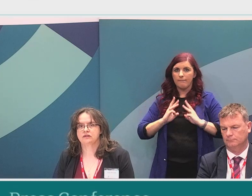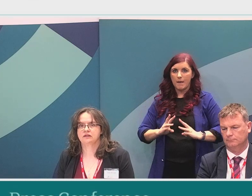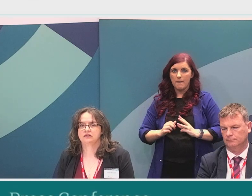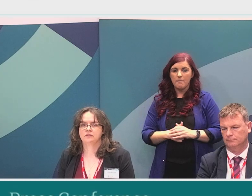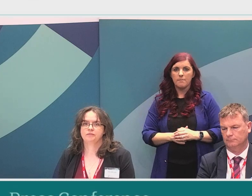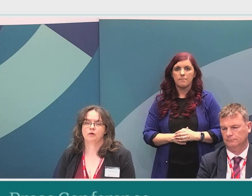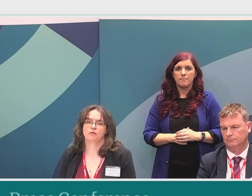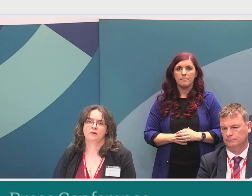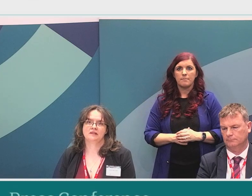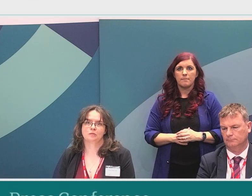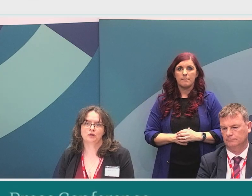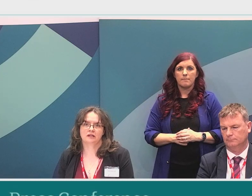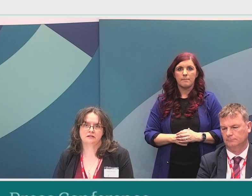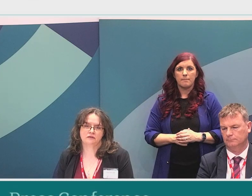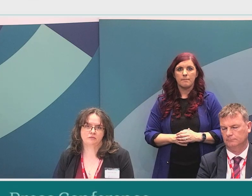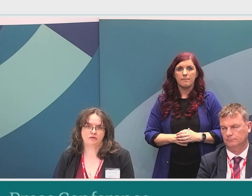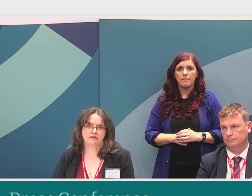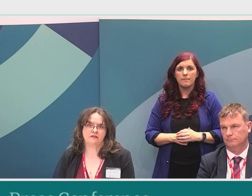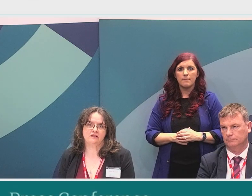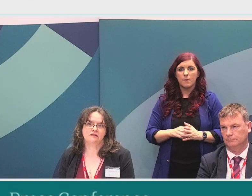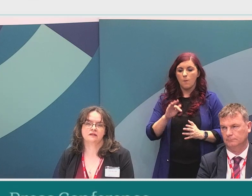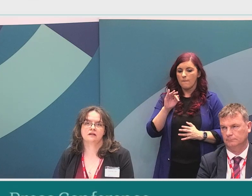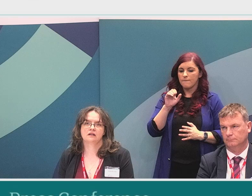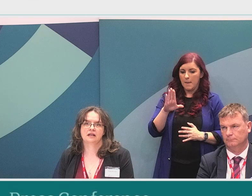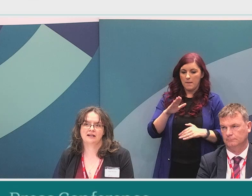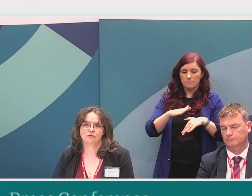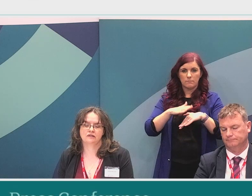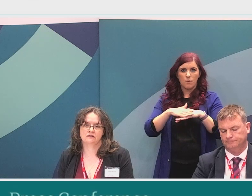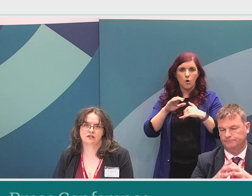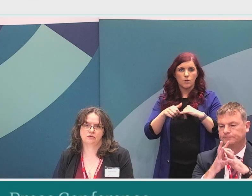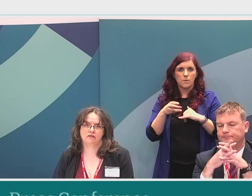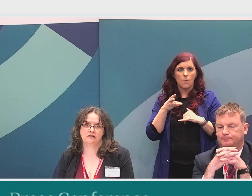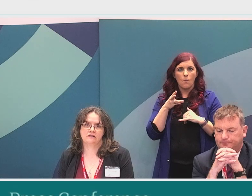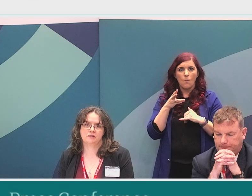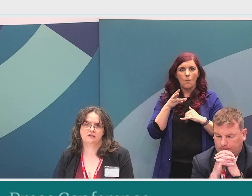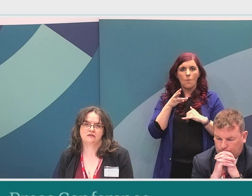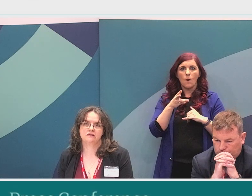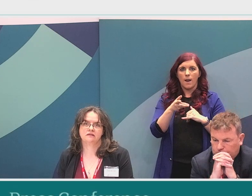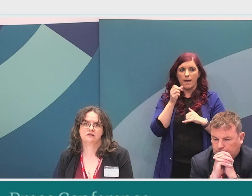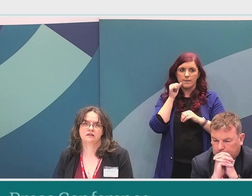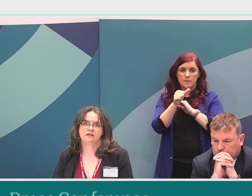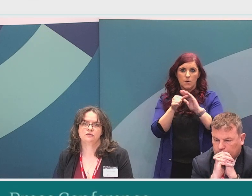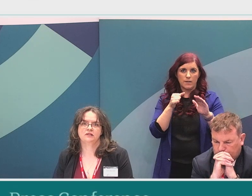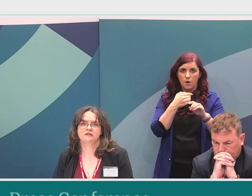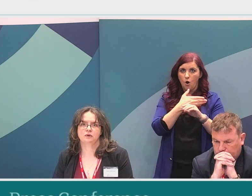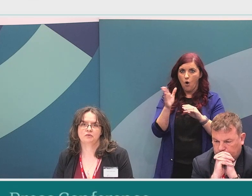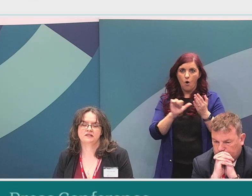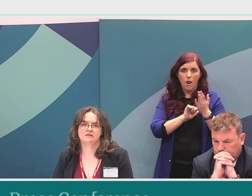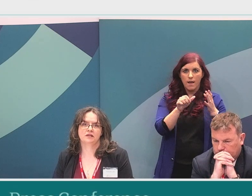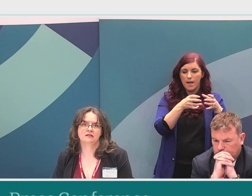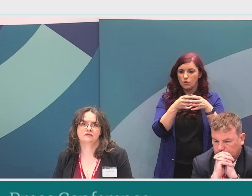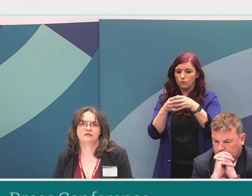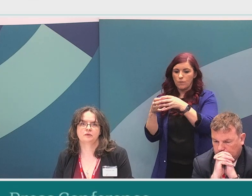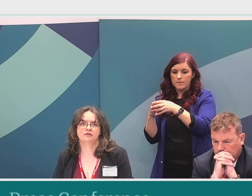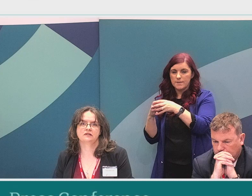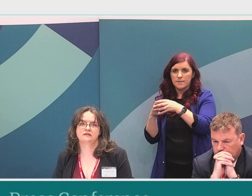picture, where females are more likely to have experienced these categories of sexual violence than males. So we can see 12% of